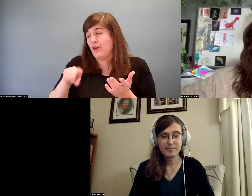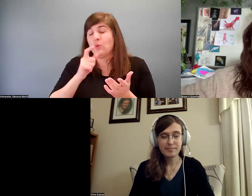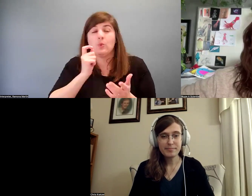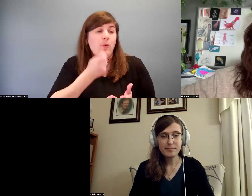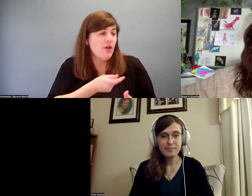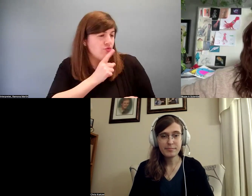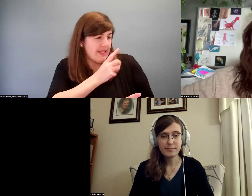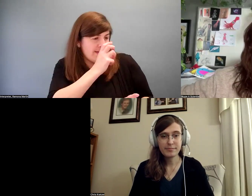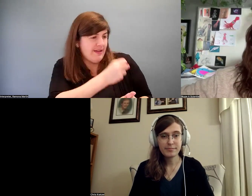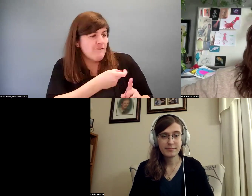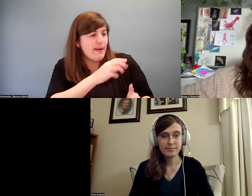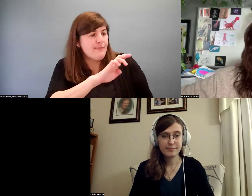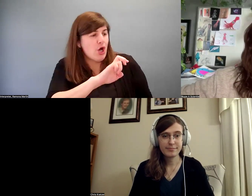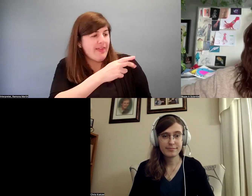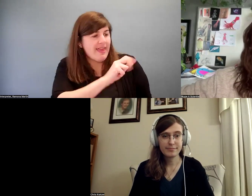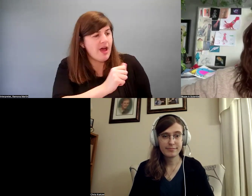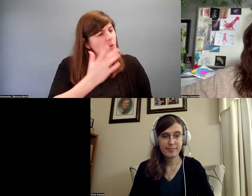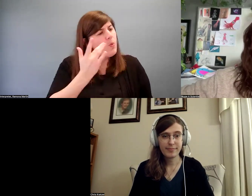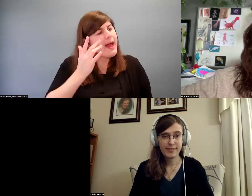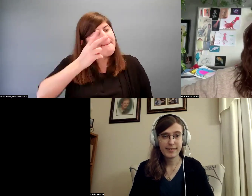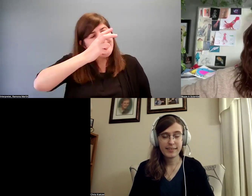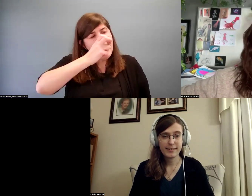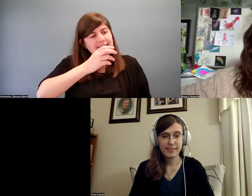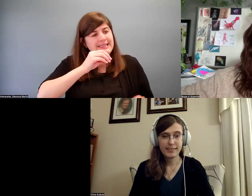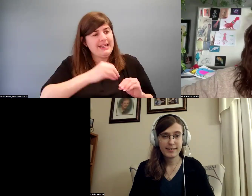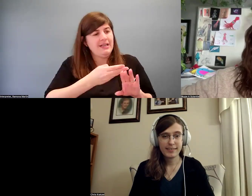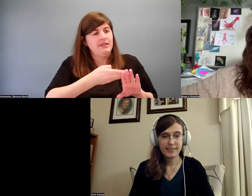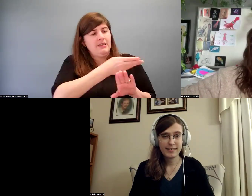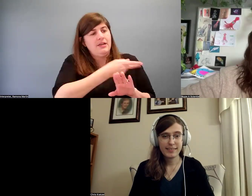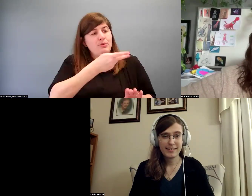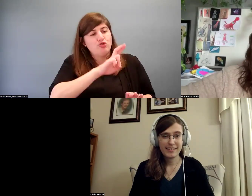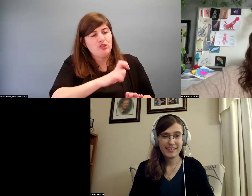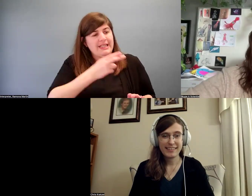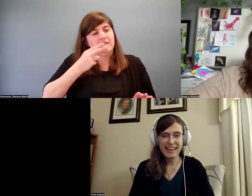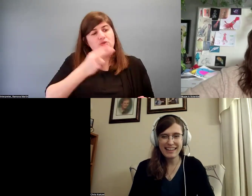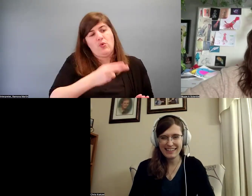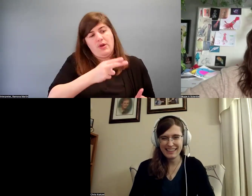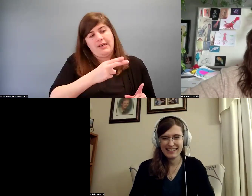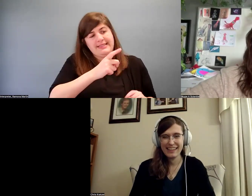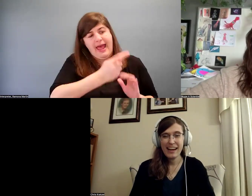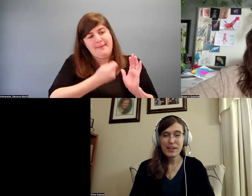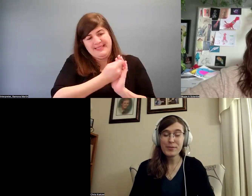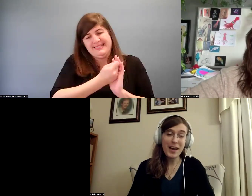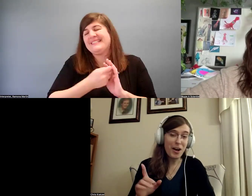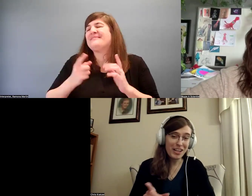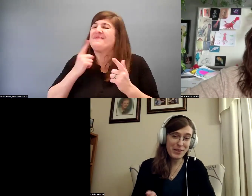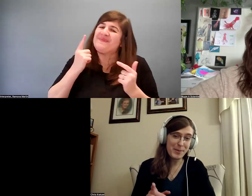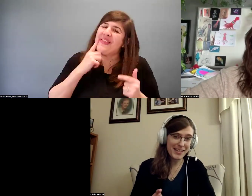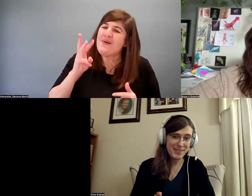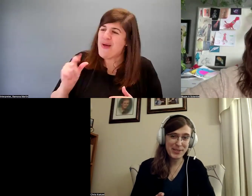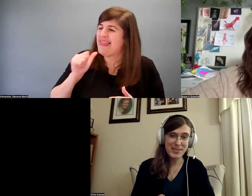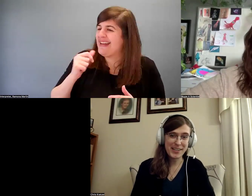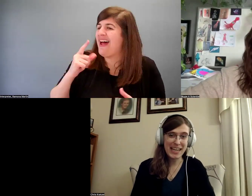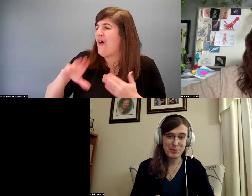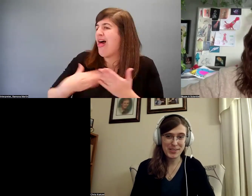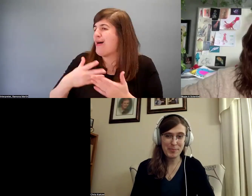question from Martha. Why were bugs in prehistoric times so big? Well, not all of the bugs